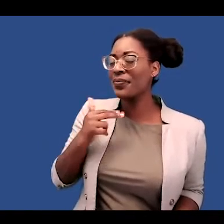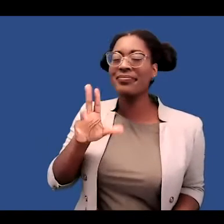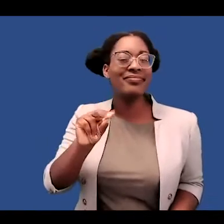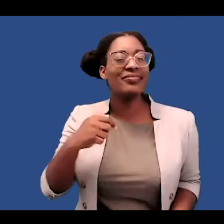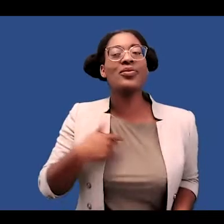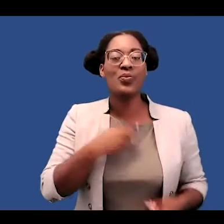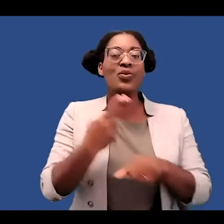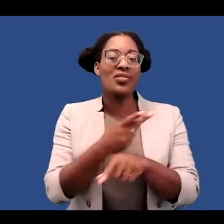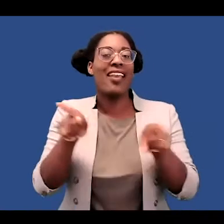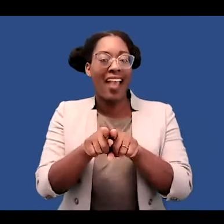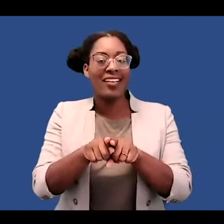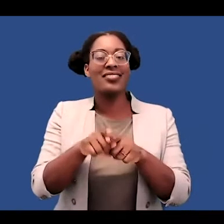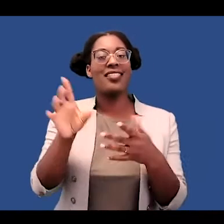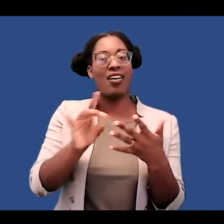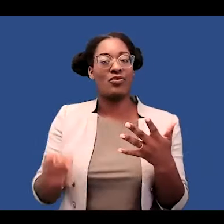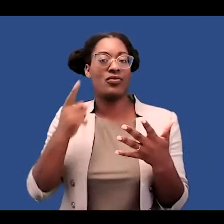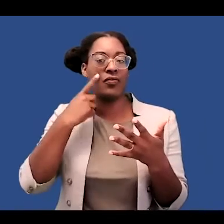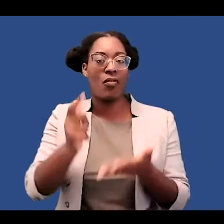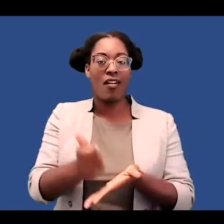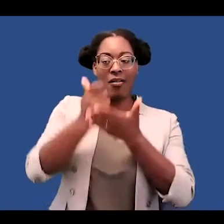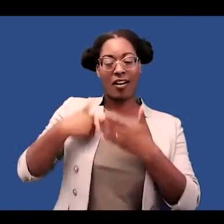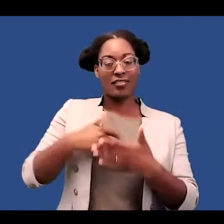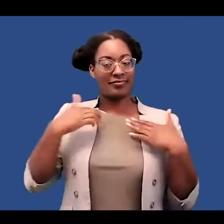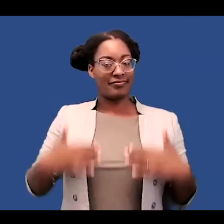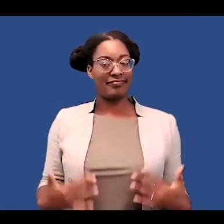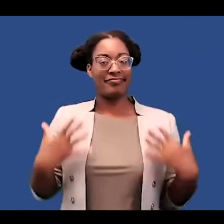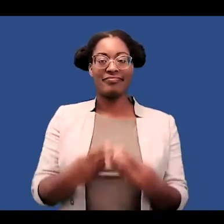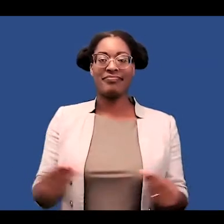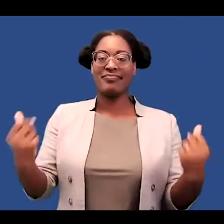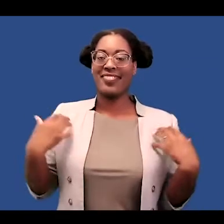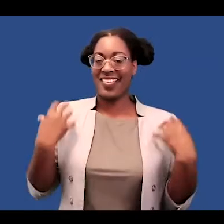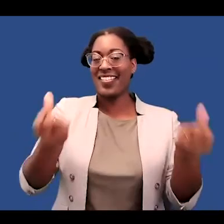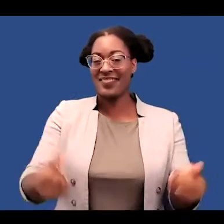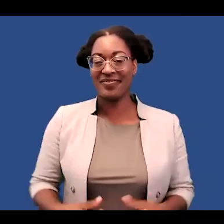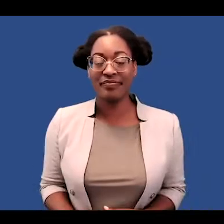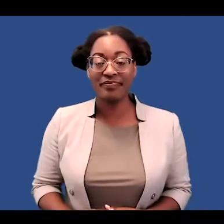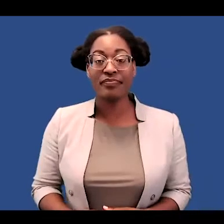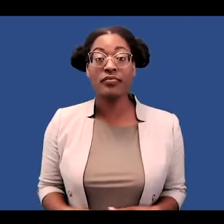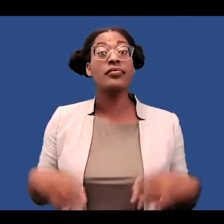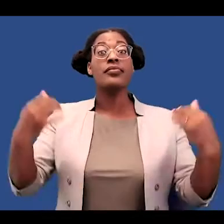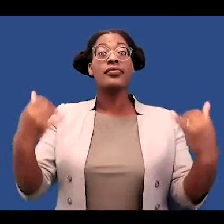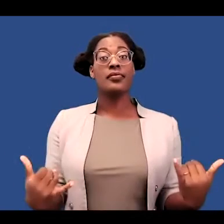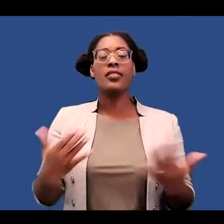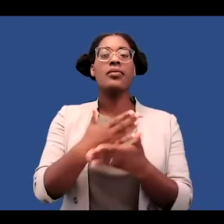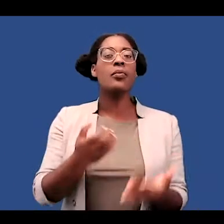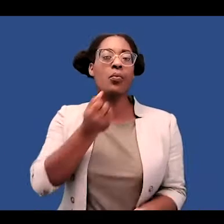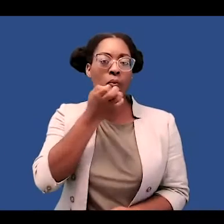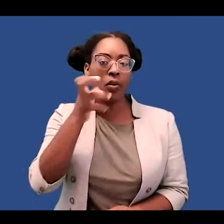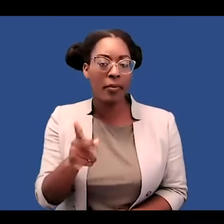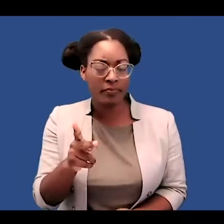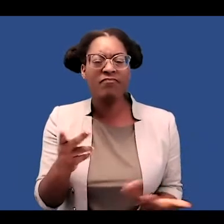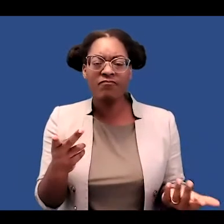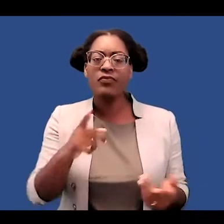healing. Now let's talk hoop size. Hoop size is very important when you want to concentrate on getting the right spin and being